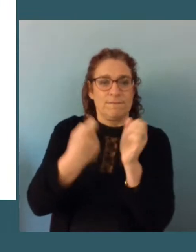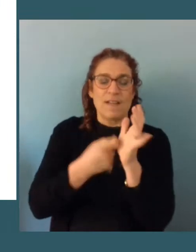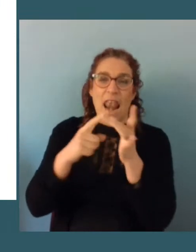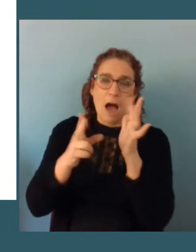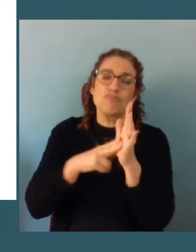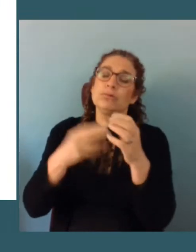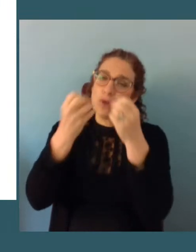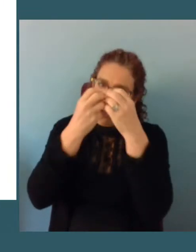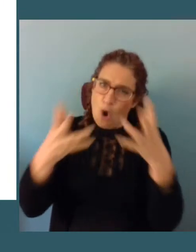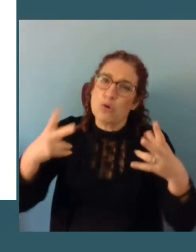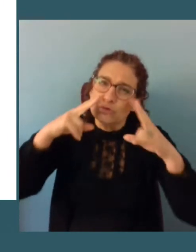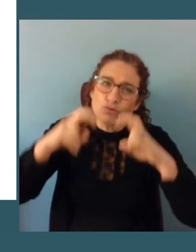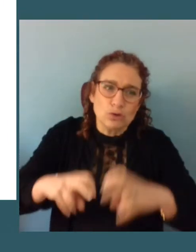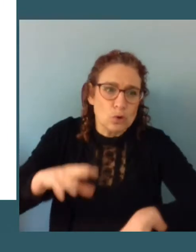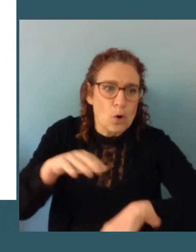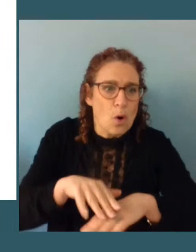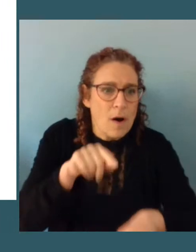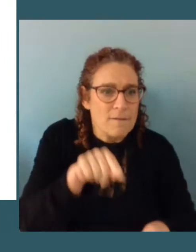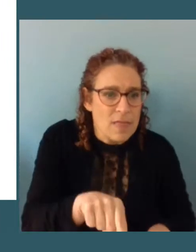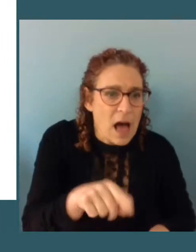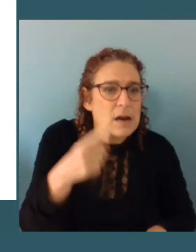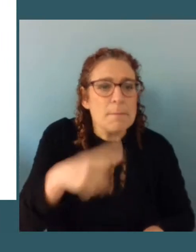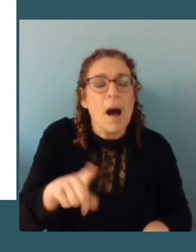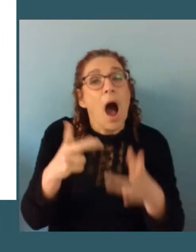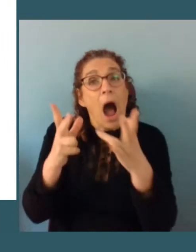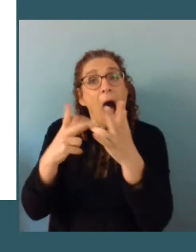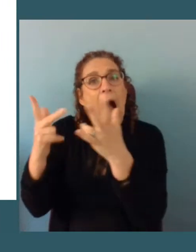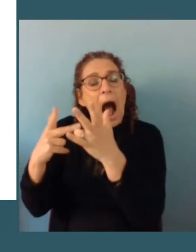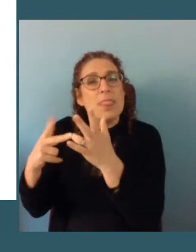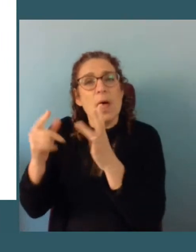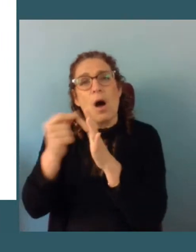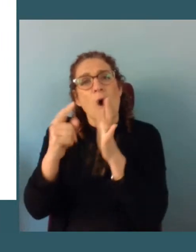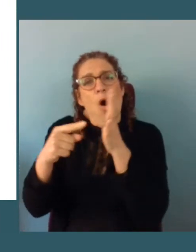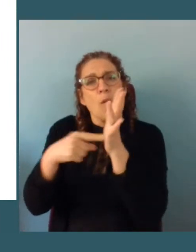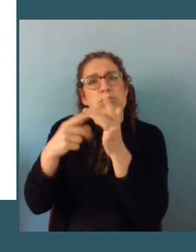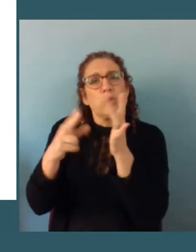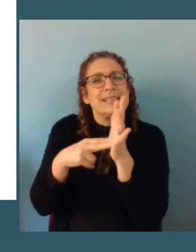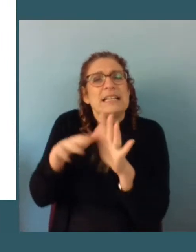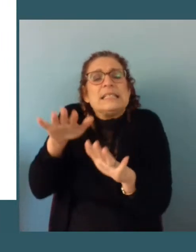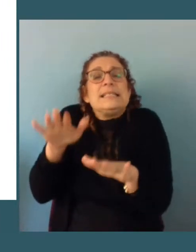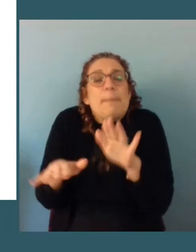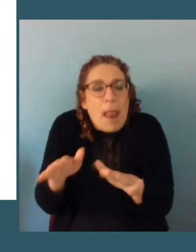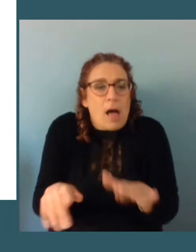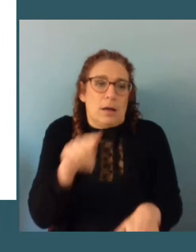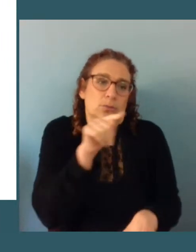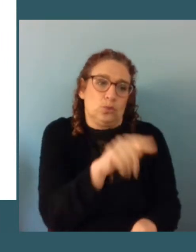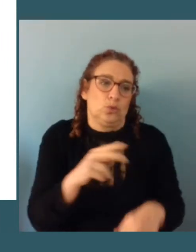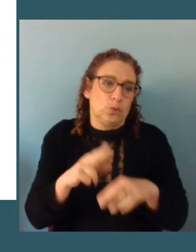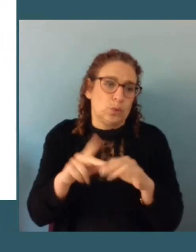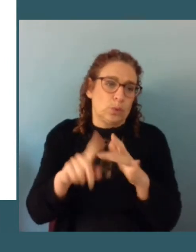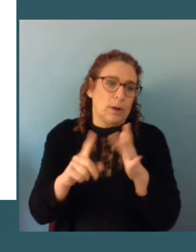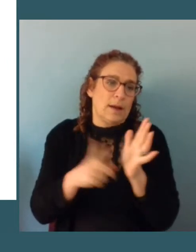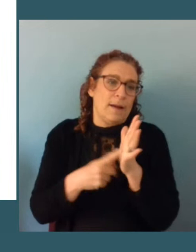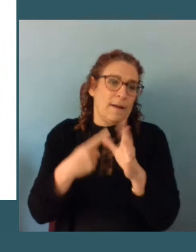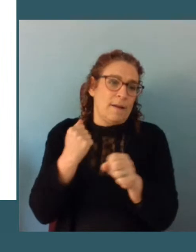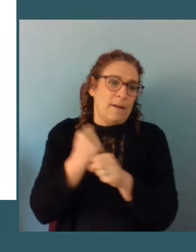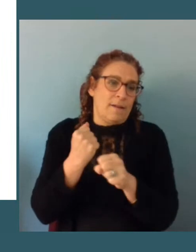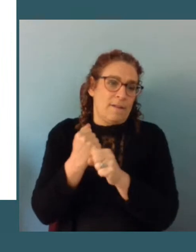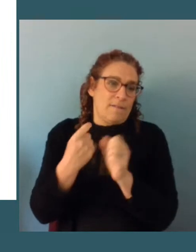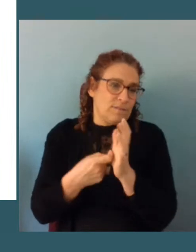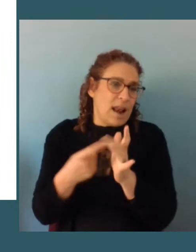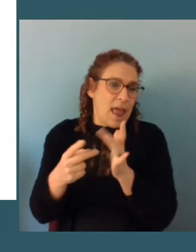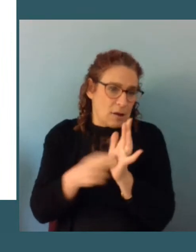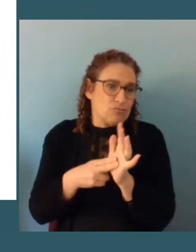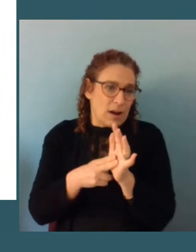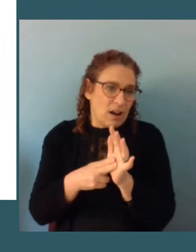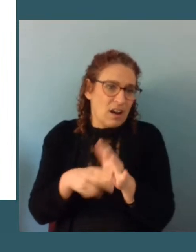but also by other proteins which are filaggrin-like 2, hornerin, and certain defects